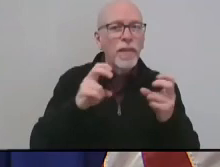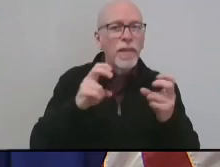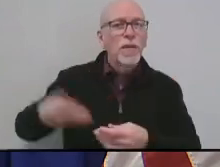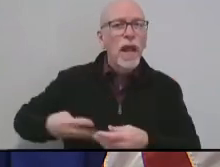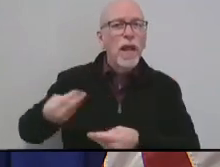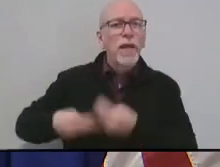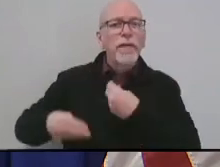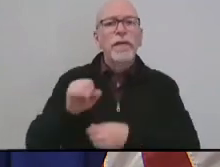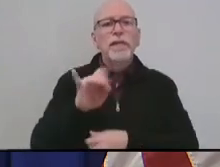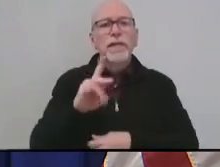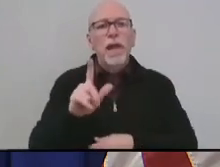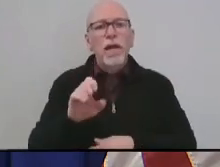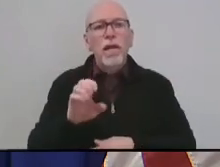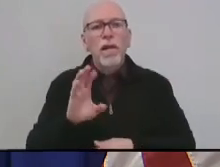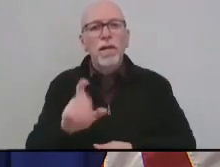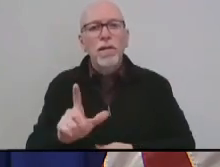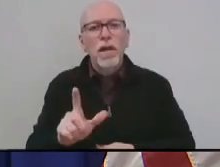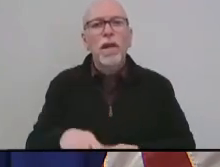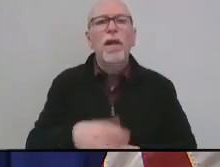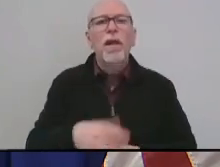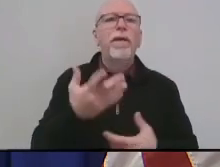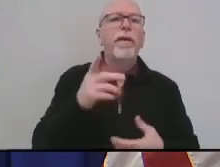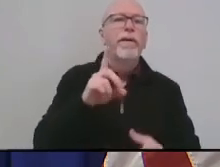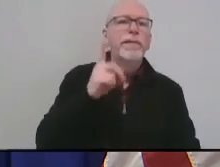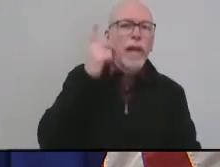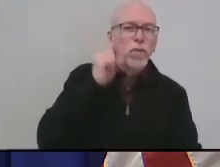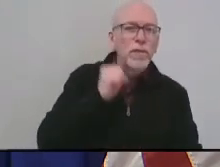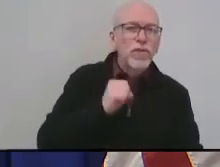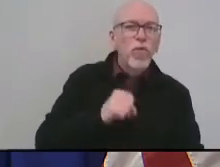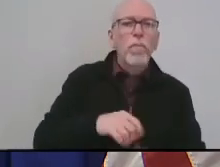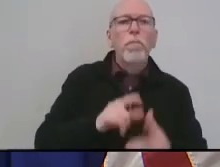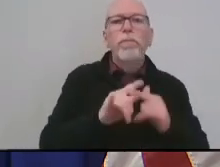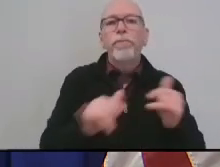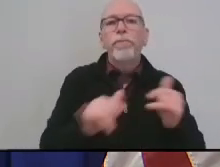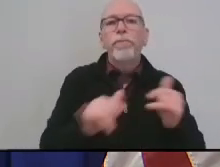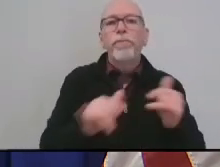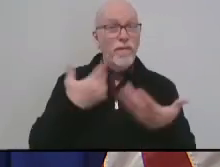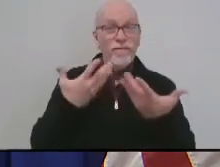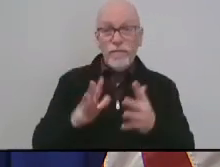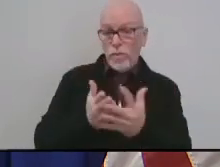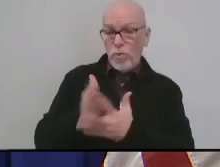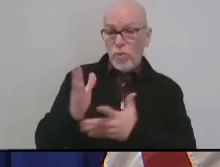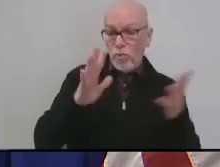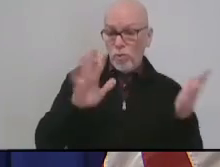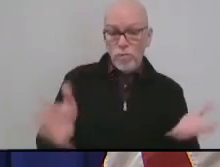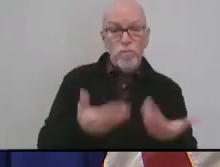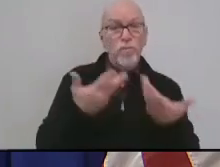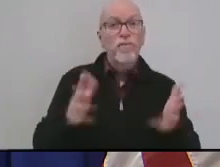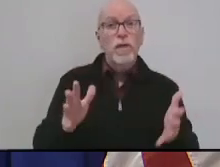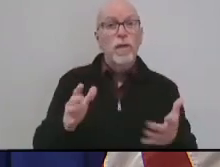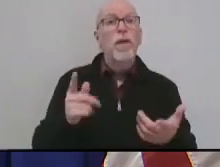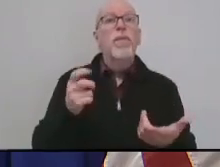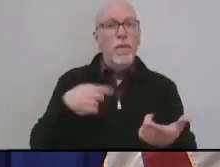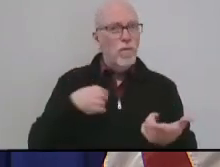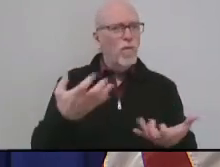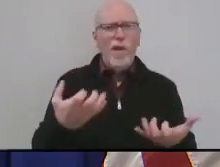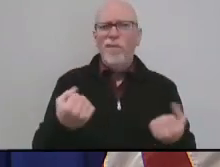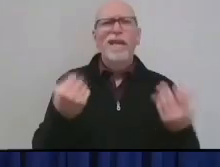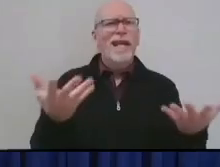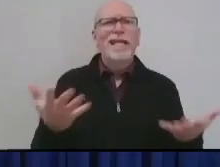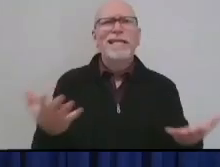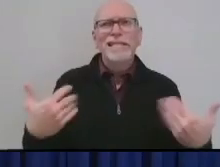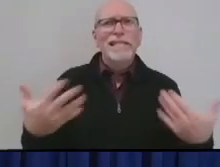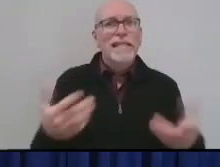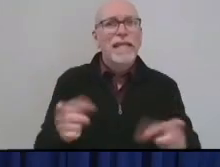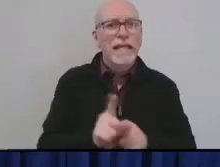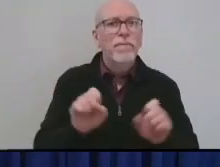have Down syndrome, once we get through all those groups, then yeah, we're trying to get to as many people as we